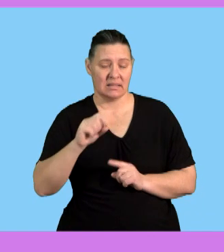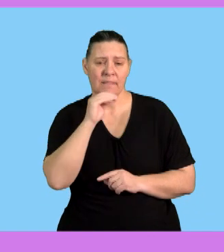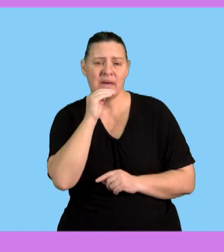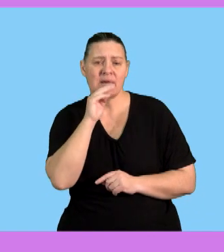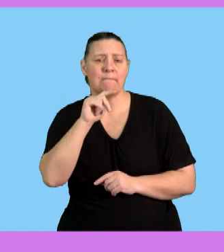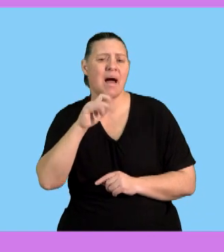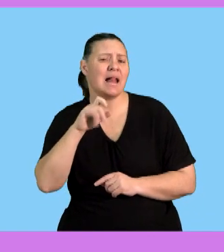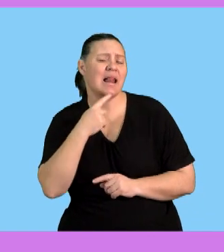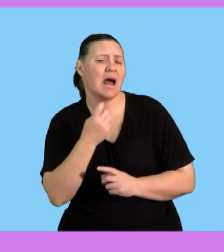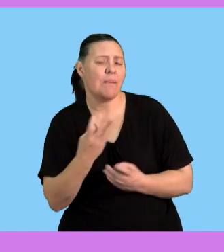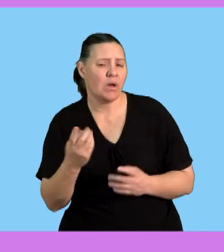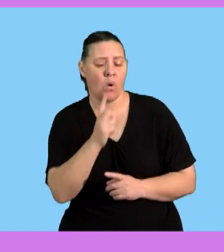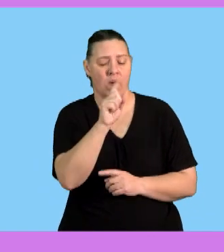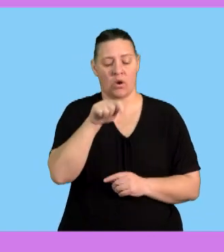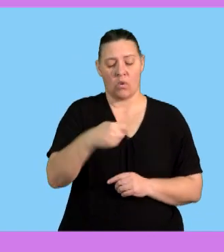mile is equals to